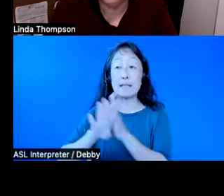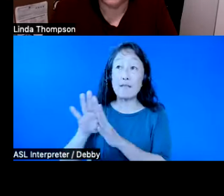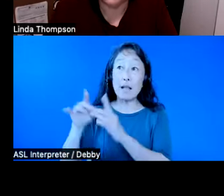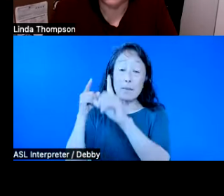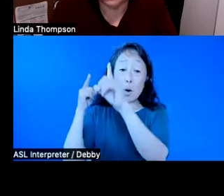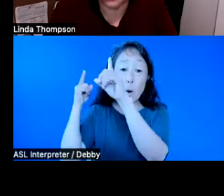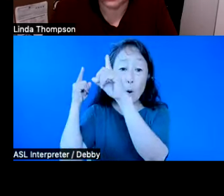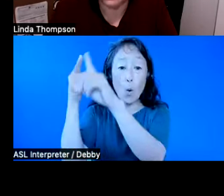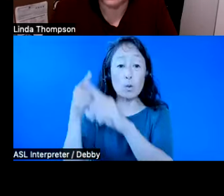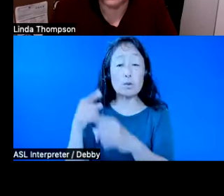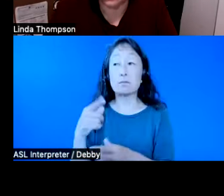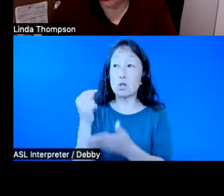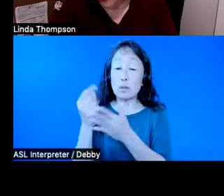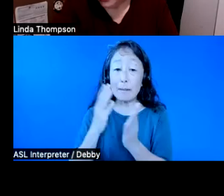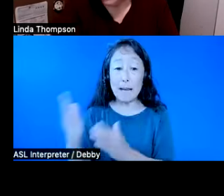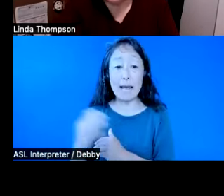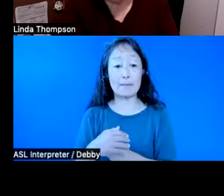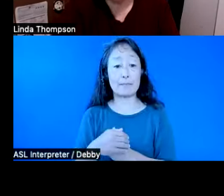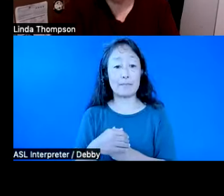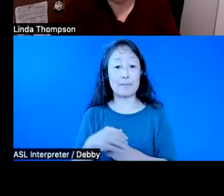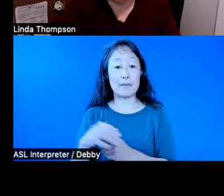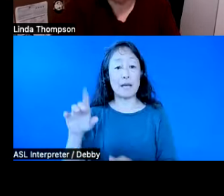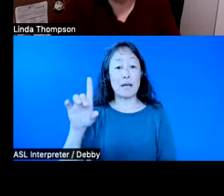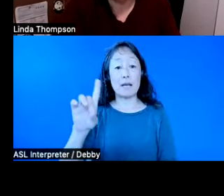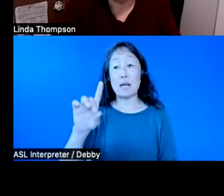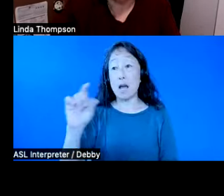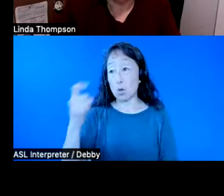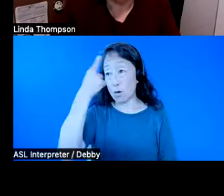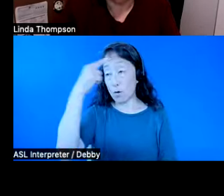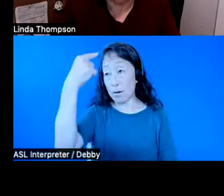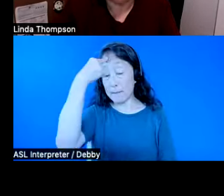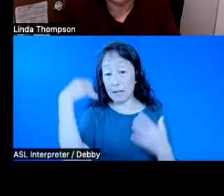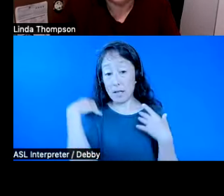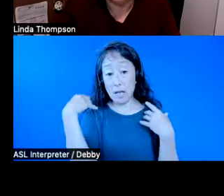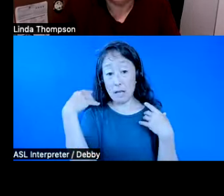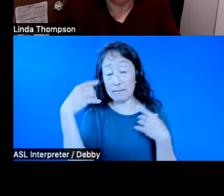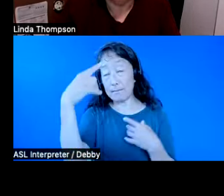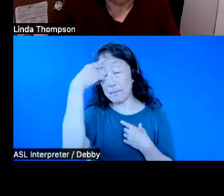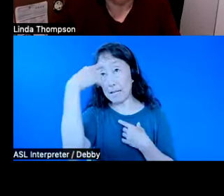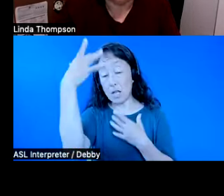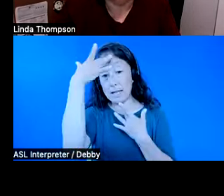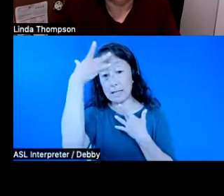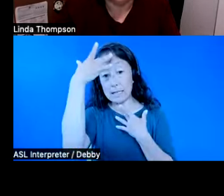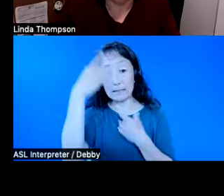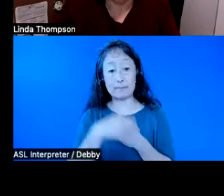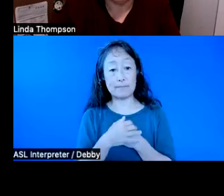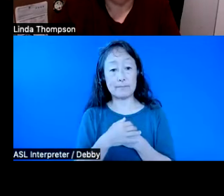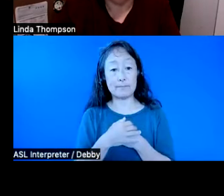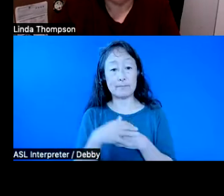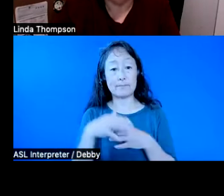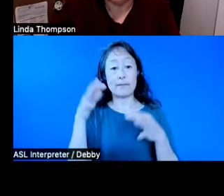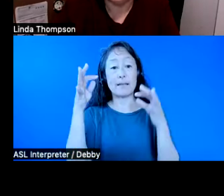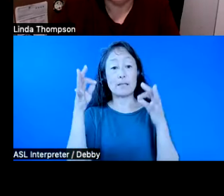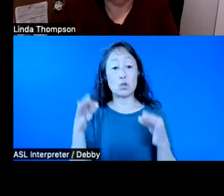for mental illness, determine any services that might be needed, and then focus on